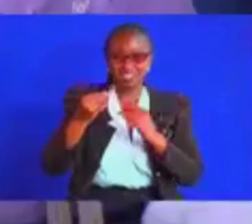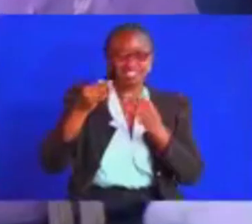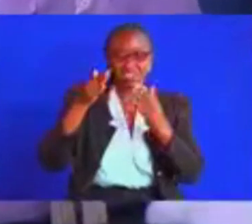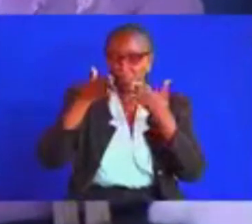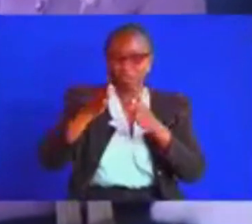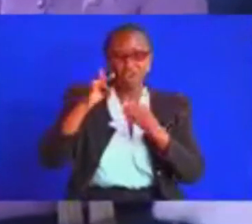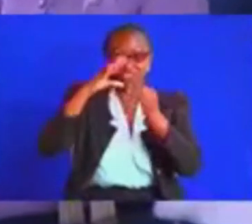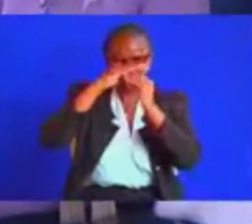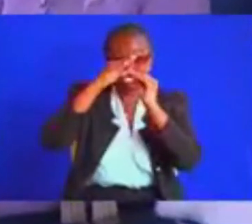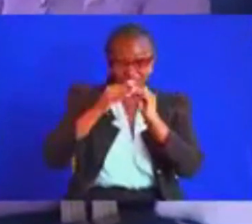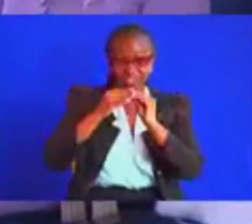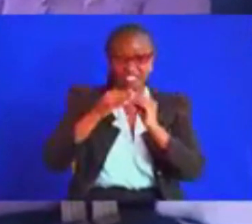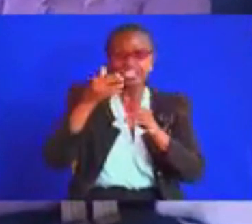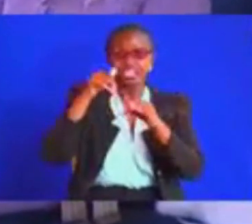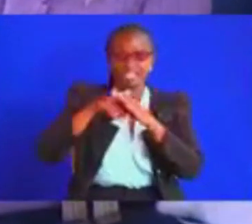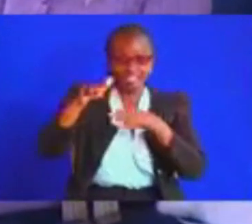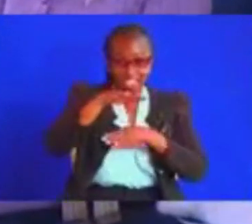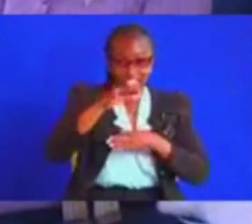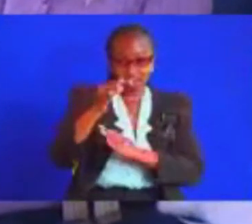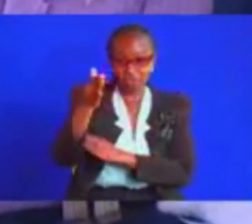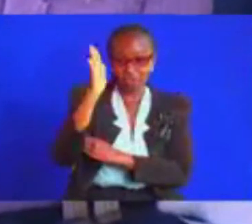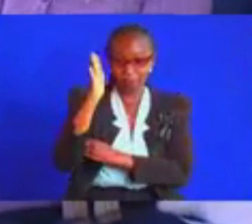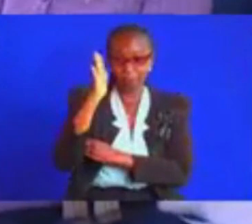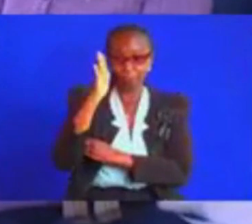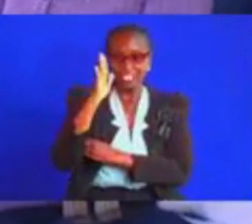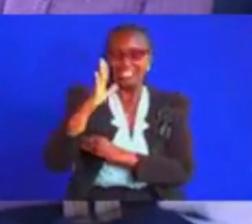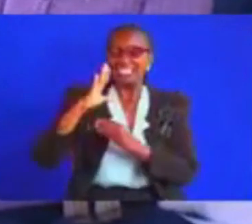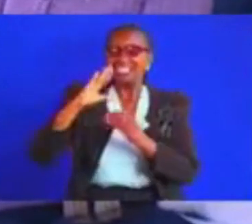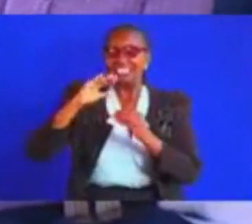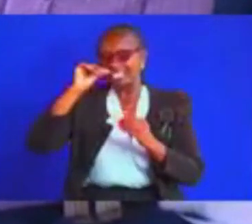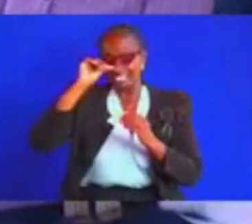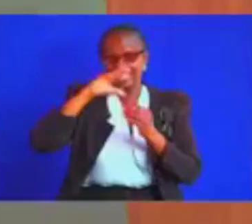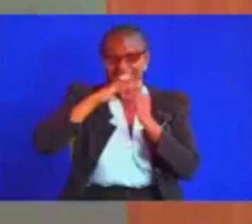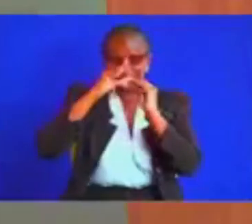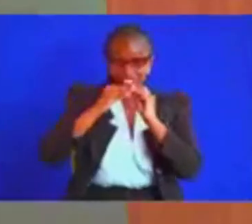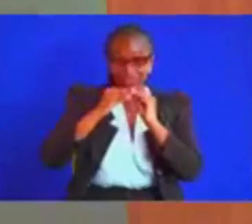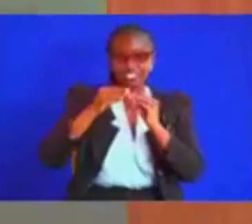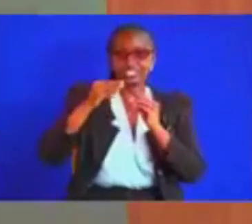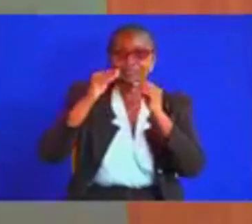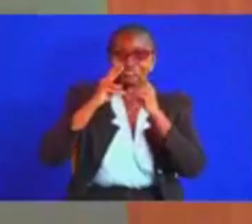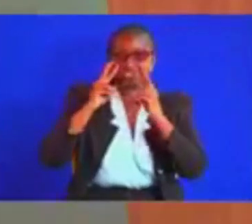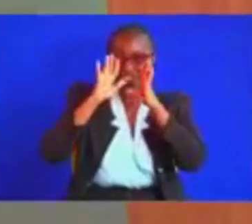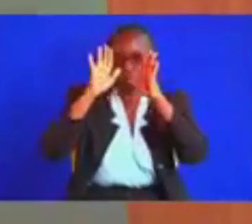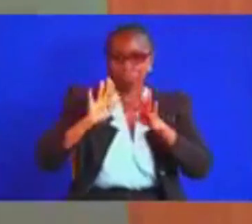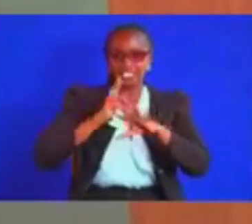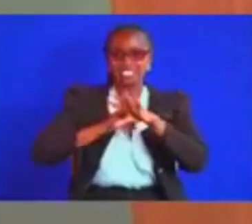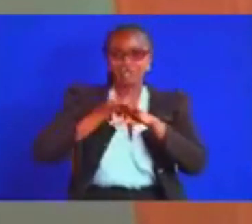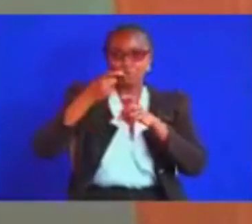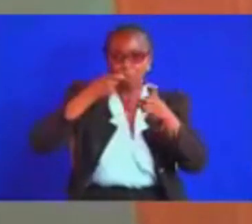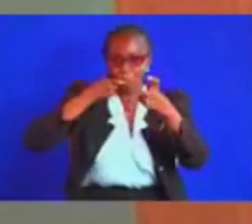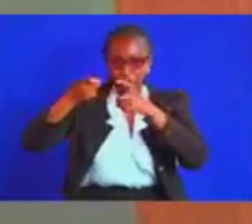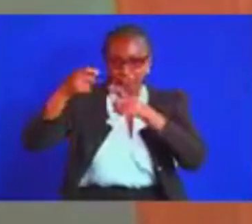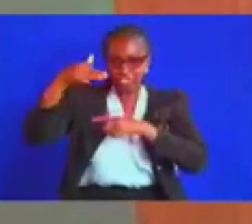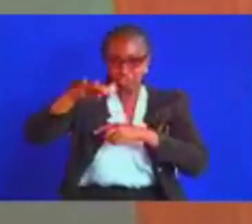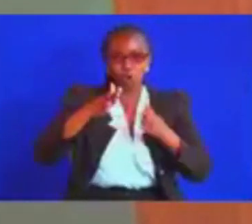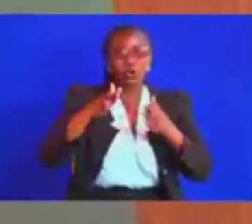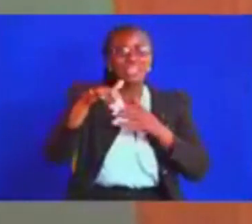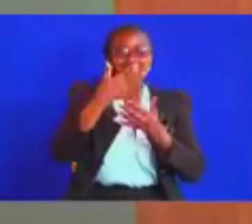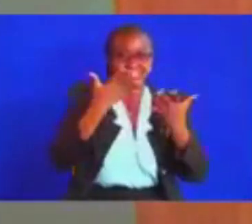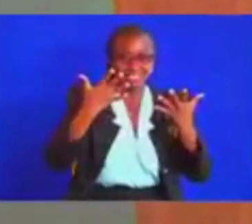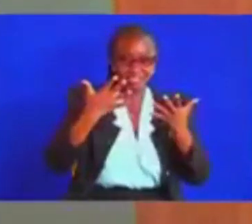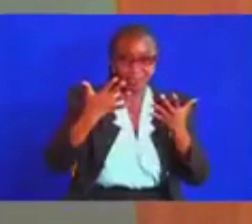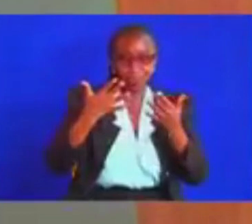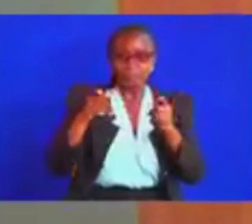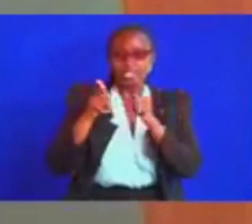creativity in the pursuit of God. Creativity is only important when you are manifesting your dominion over the cosmos.